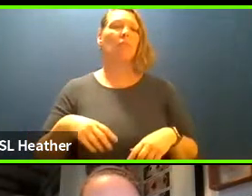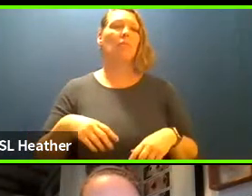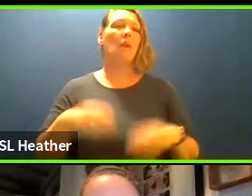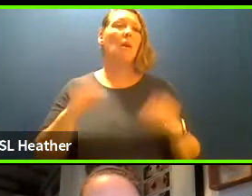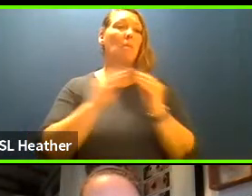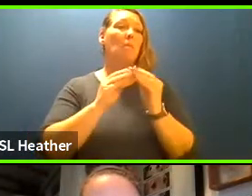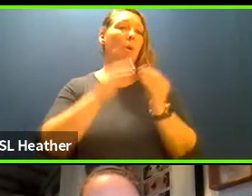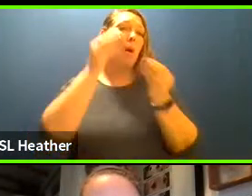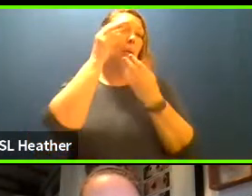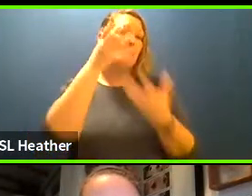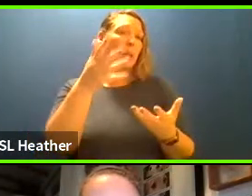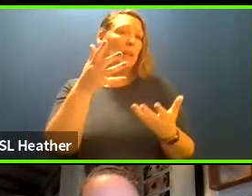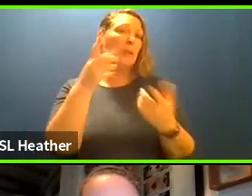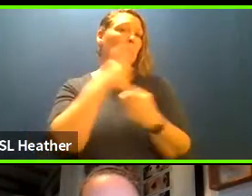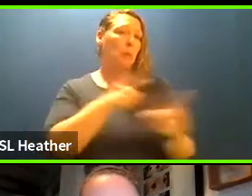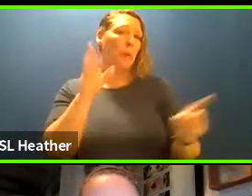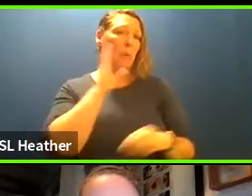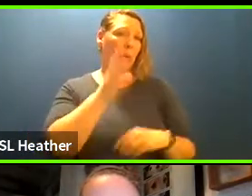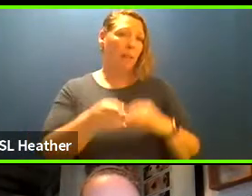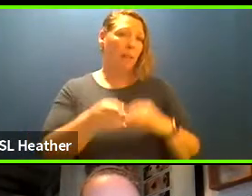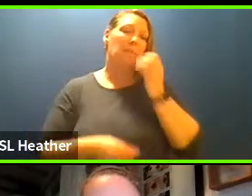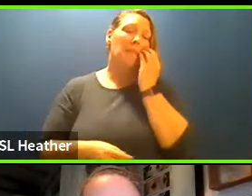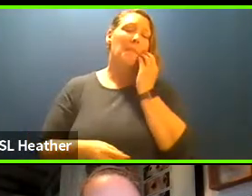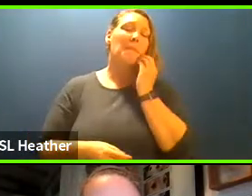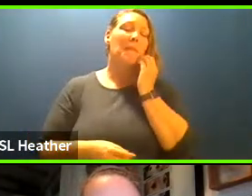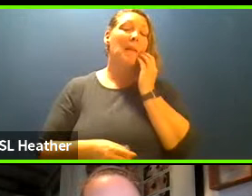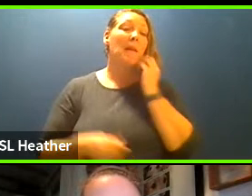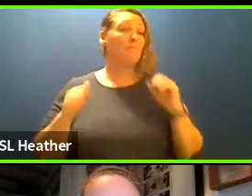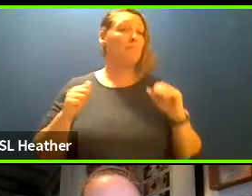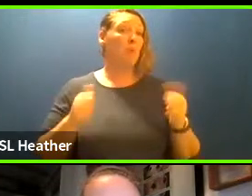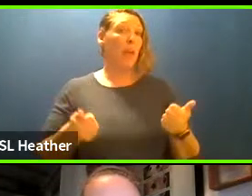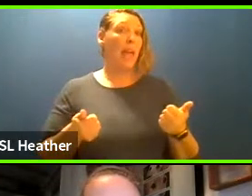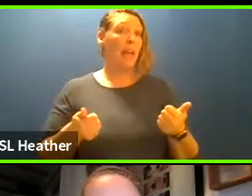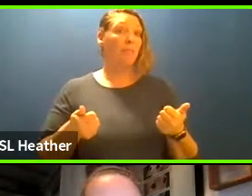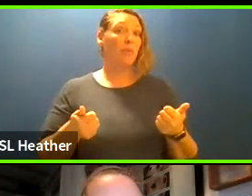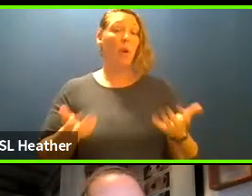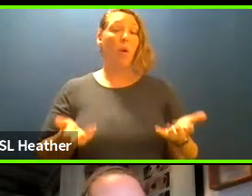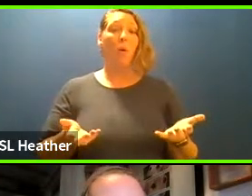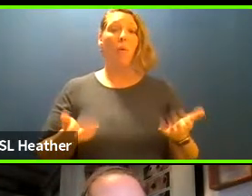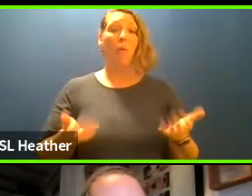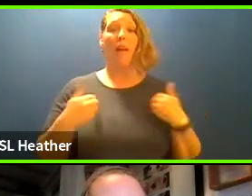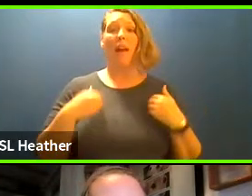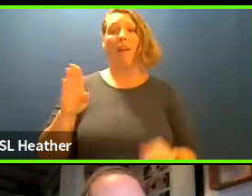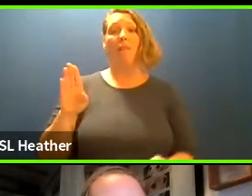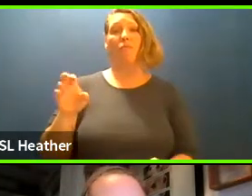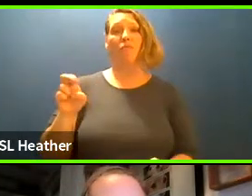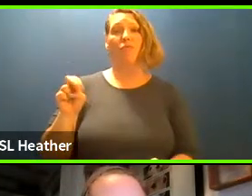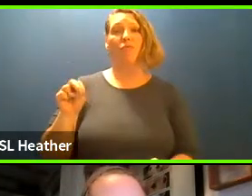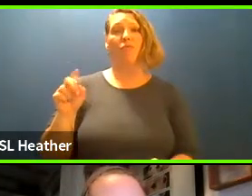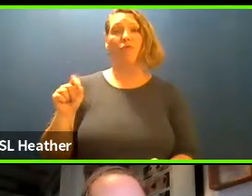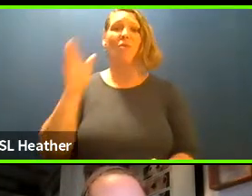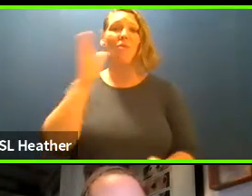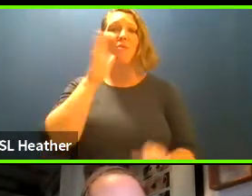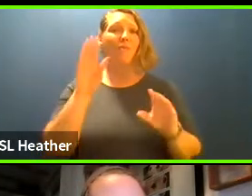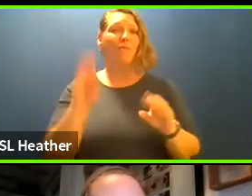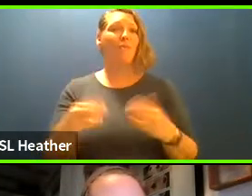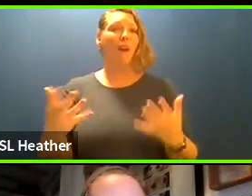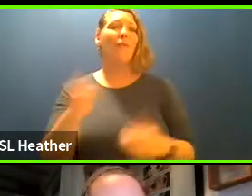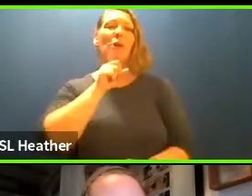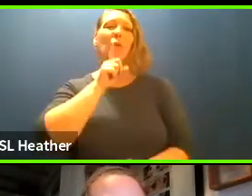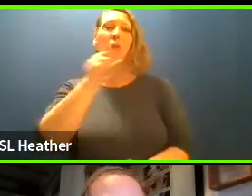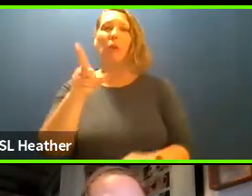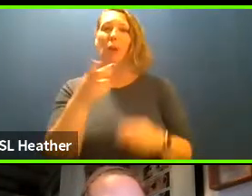Details to be announced. All right. So we have Brent is going to offer us a really